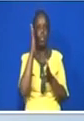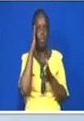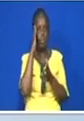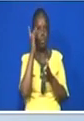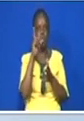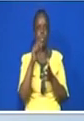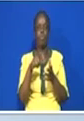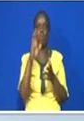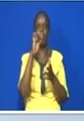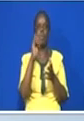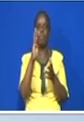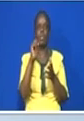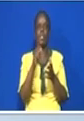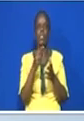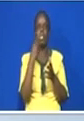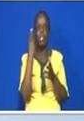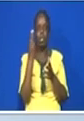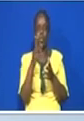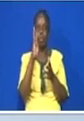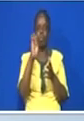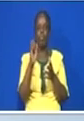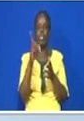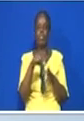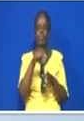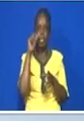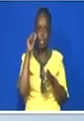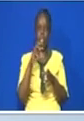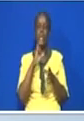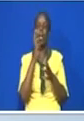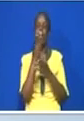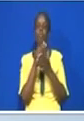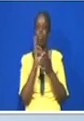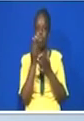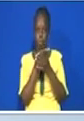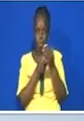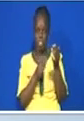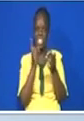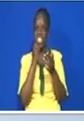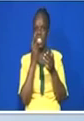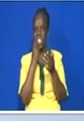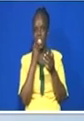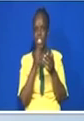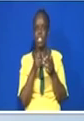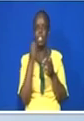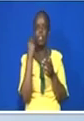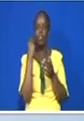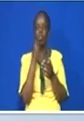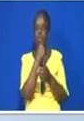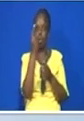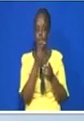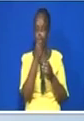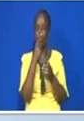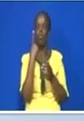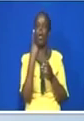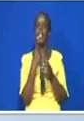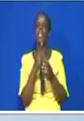probability that the 2 beads picked are both white. 2. Only one of the 2